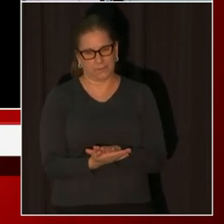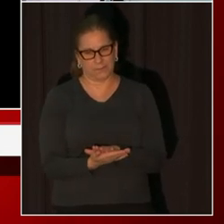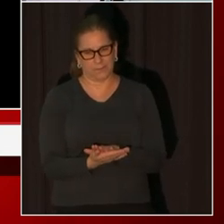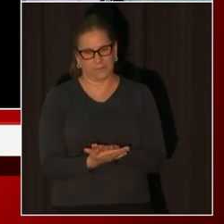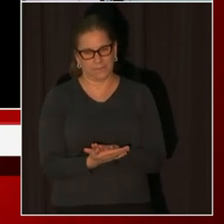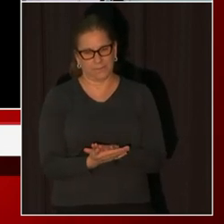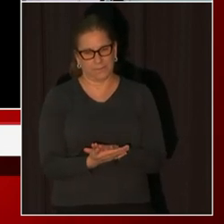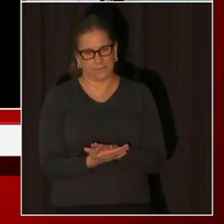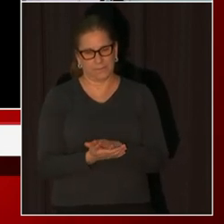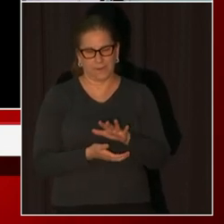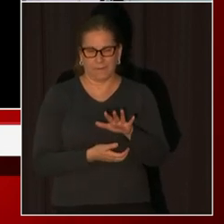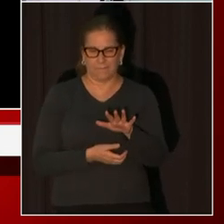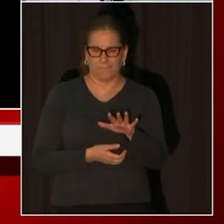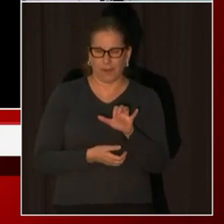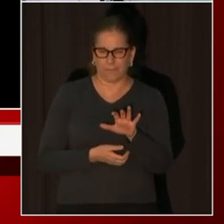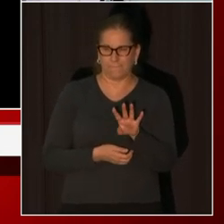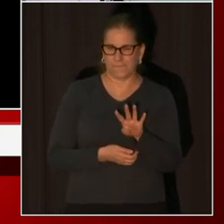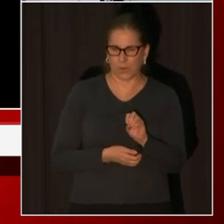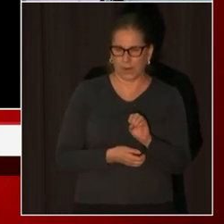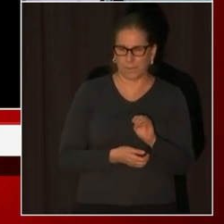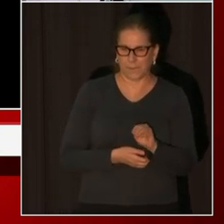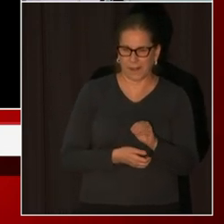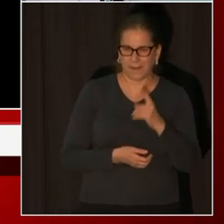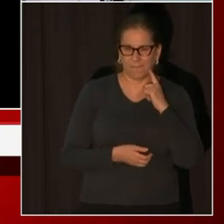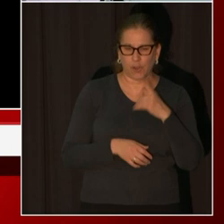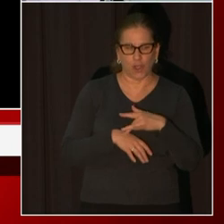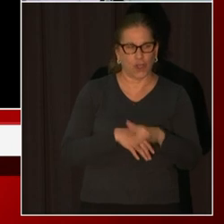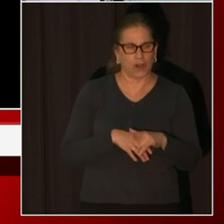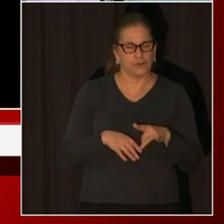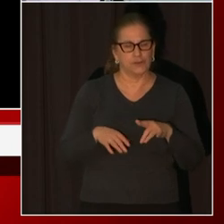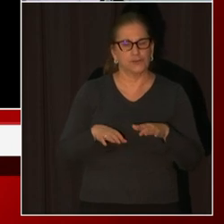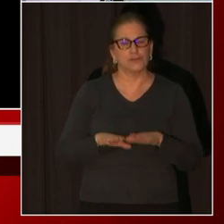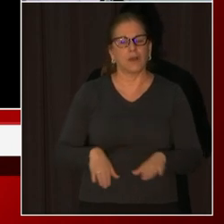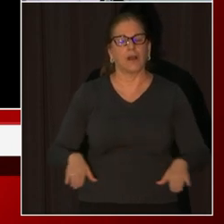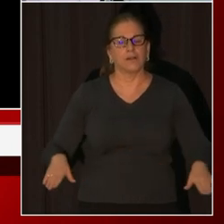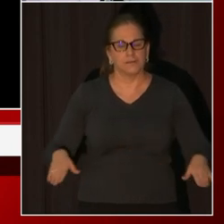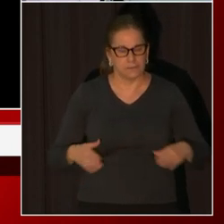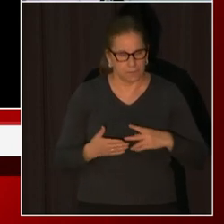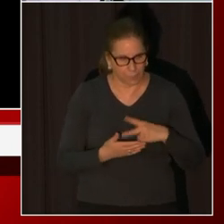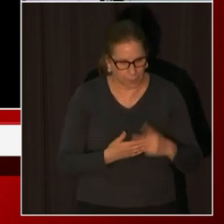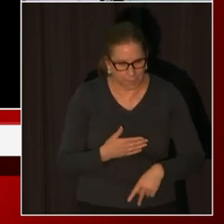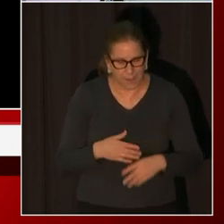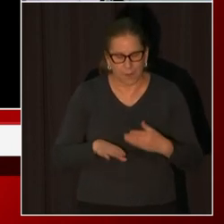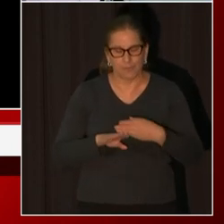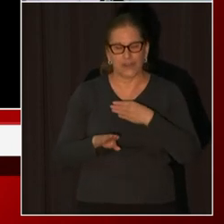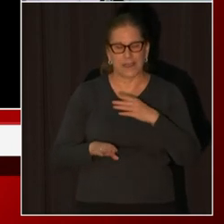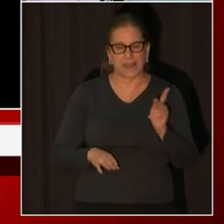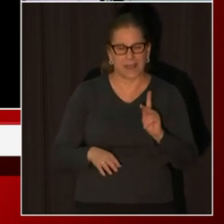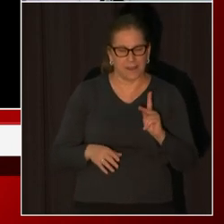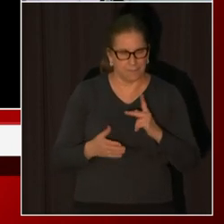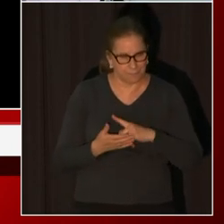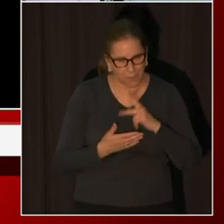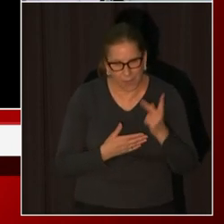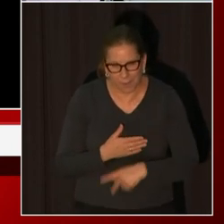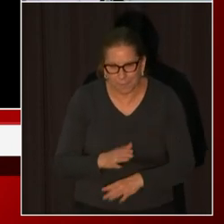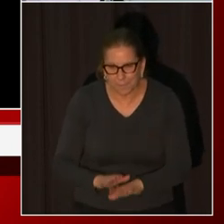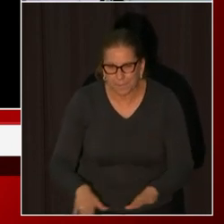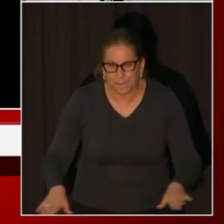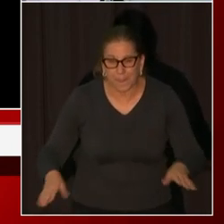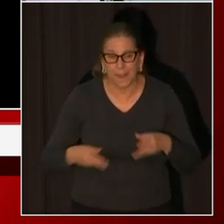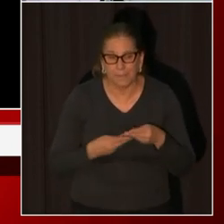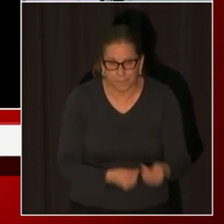and 180 pre-K seats. There's $1.4 billion in the capital budget to expand and modernize 41